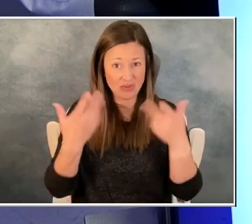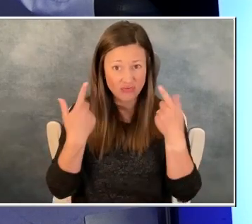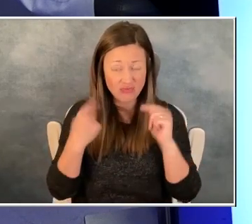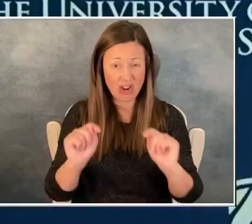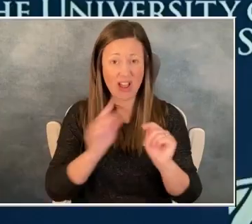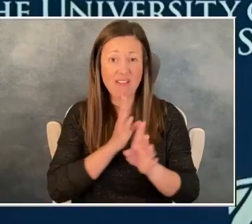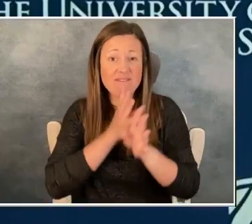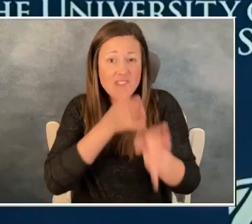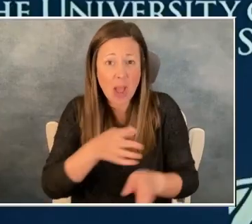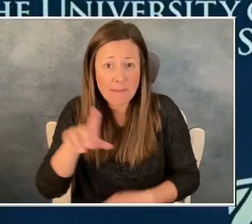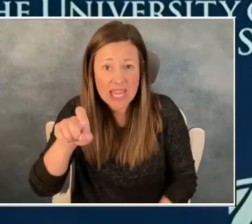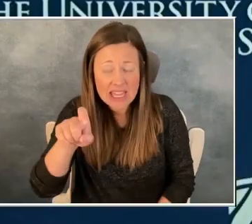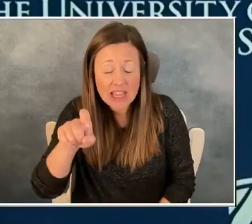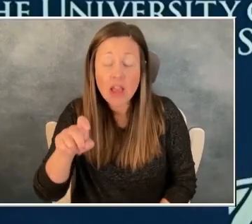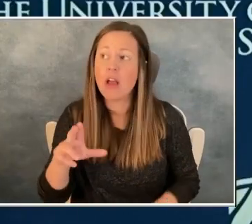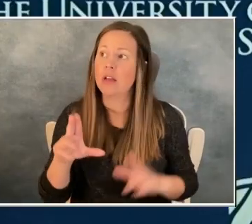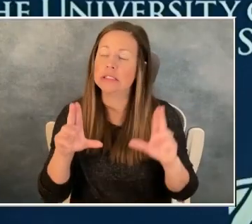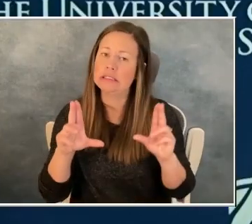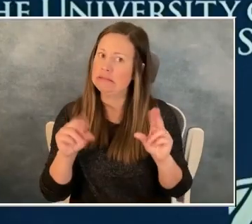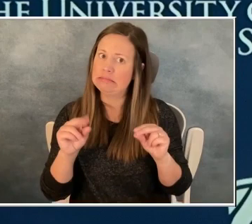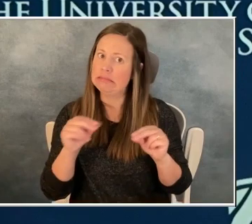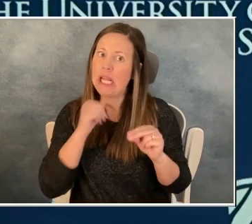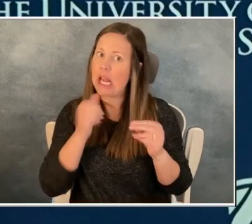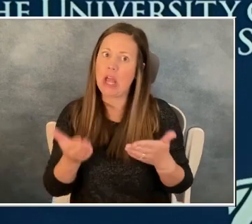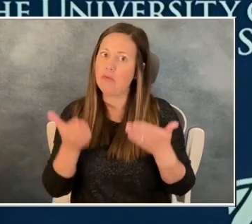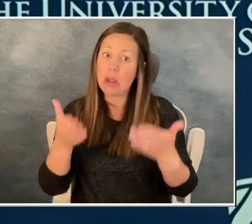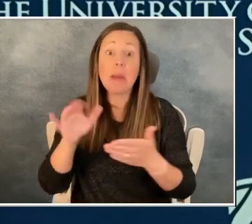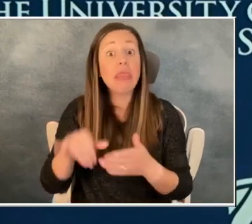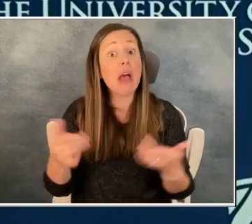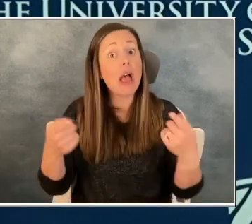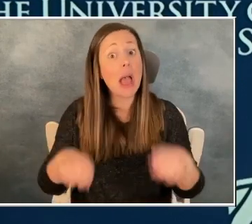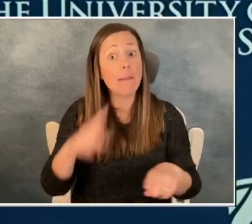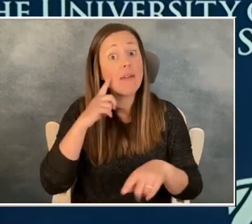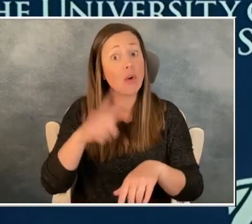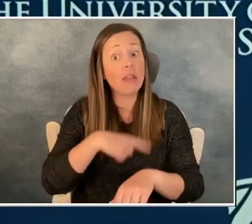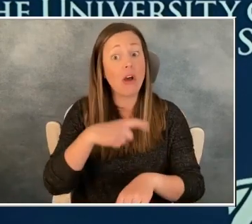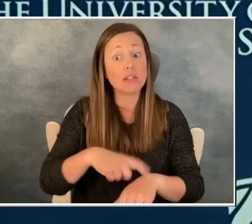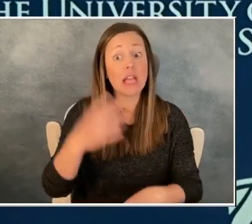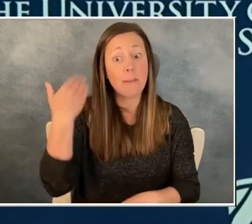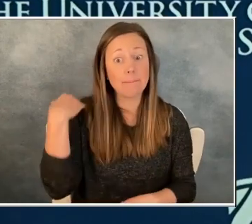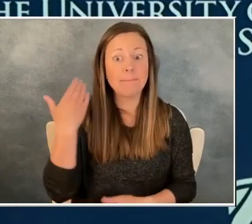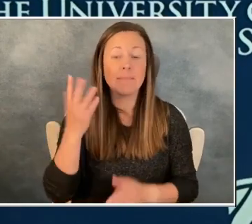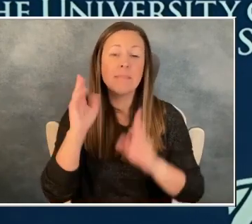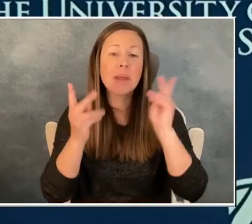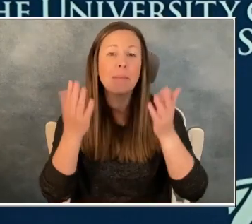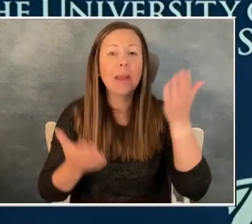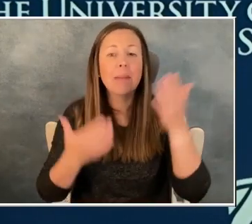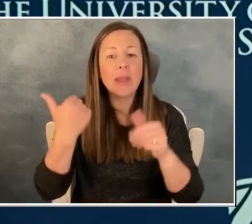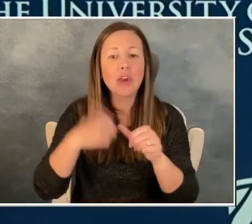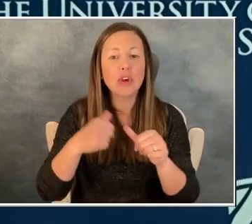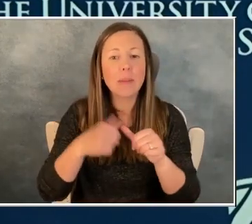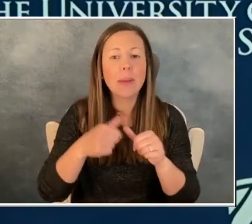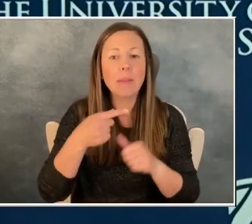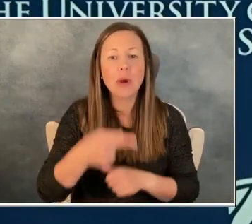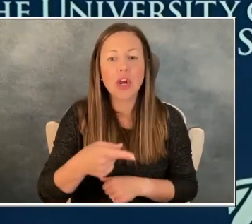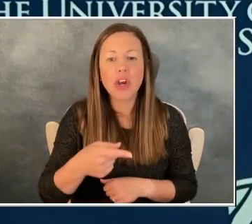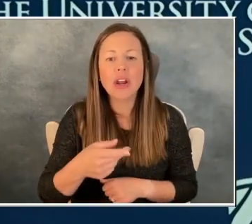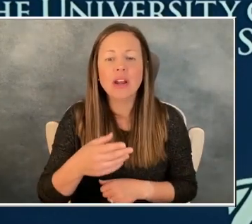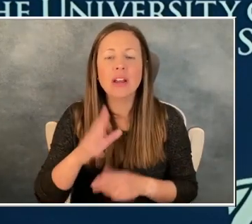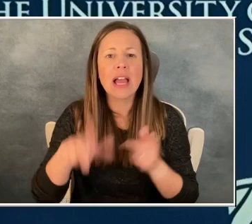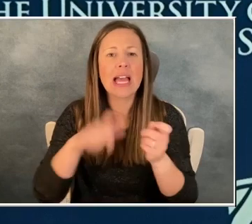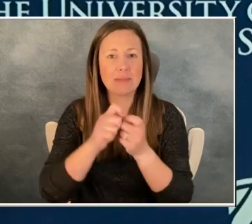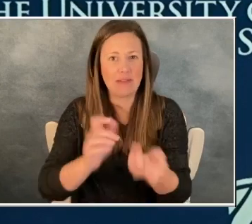something we recommend. Okay. That was something that was done for a long time. People may remember the syrup of Ipecac. Right. That was in every home.